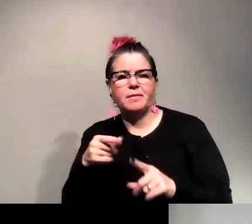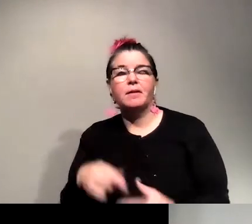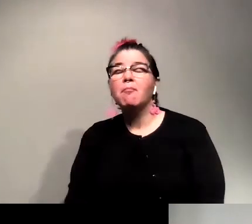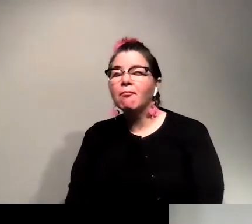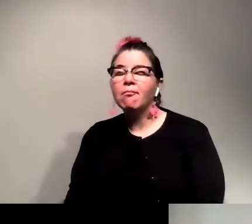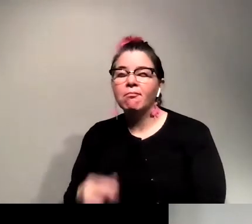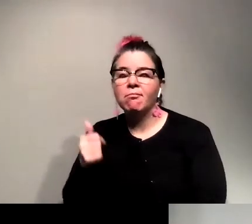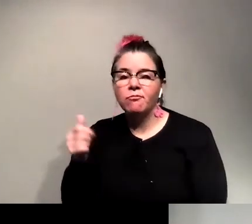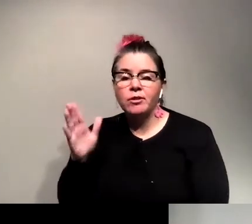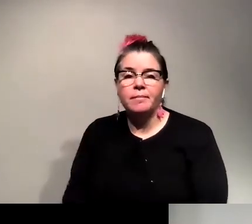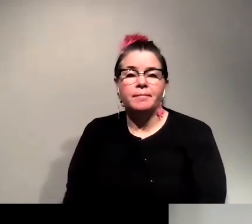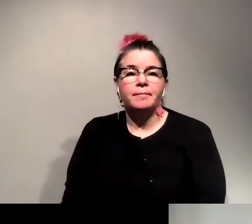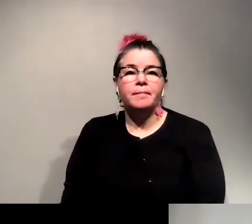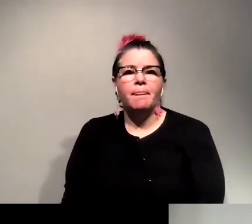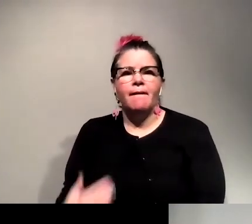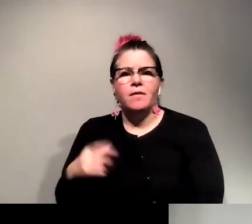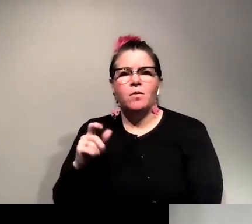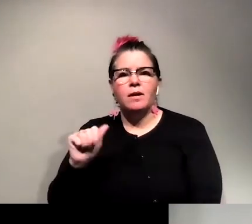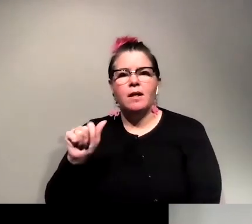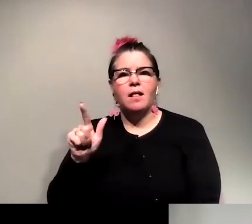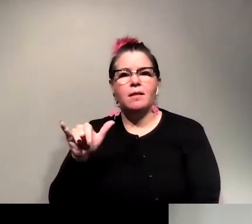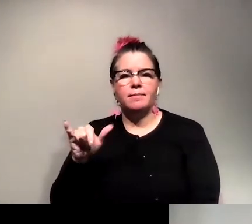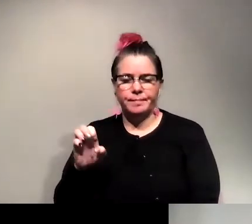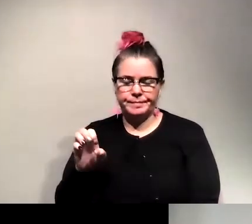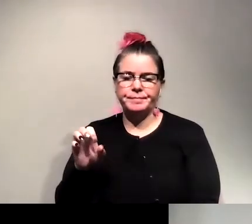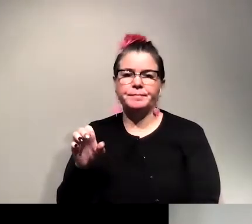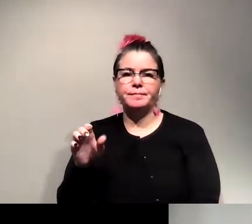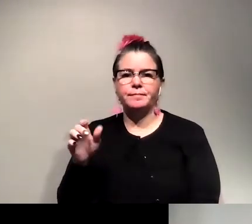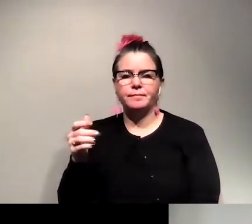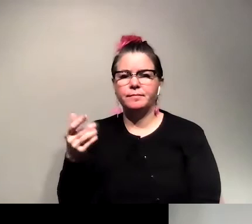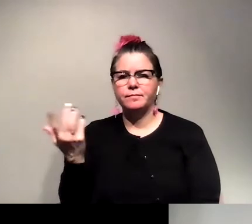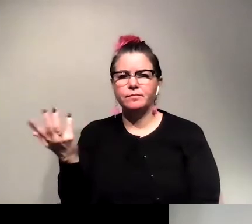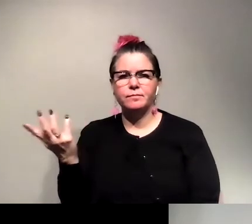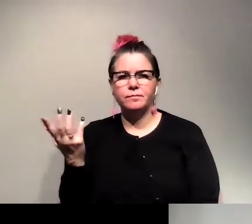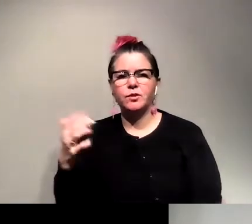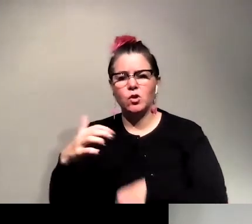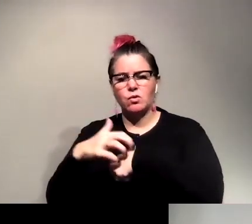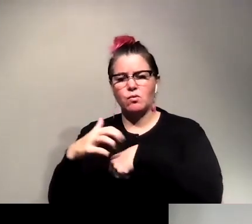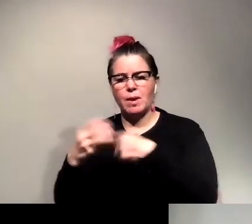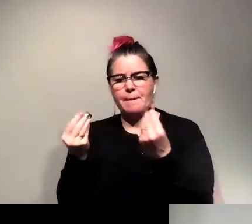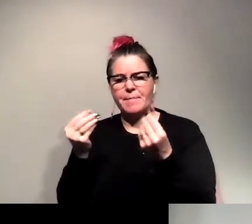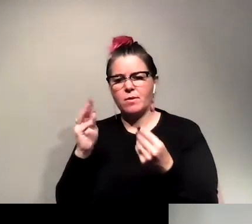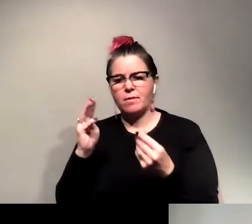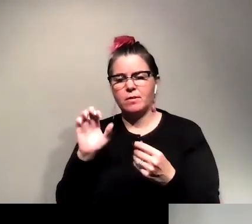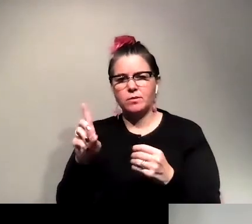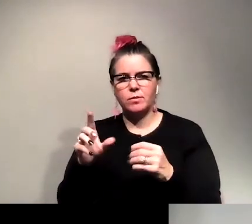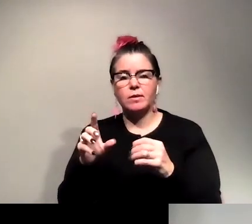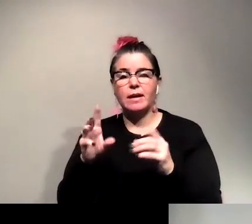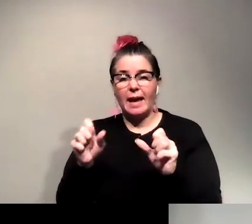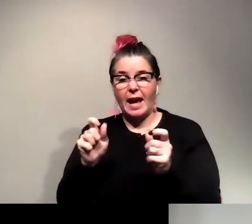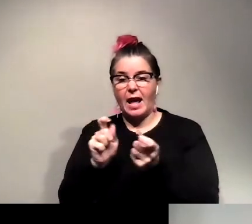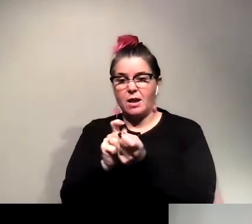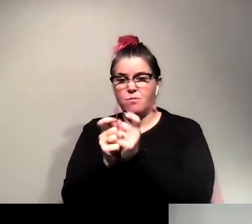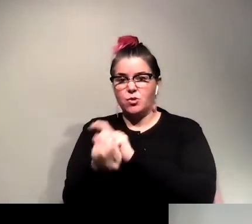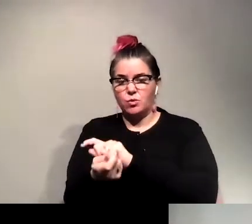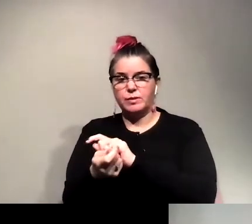Great. We've got a question from Allie. Is there any indication that grape powdery mildew could mutate and gain